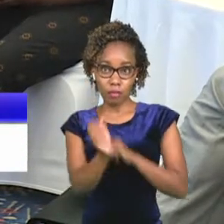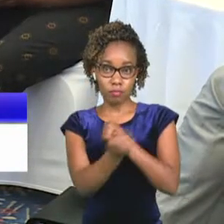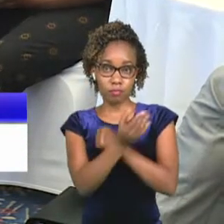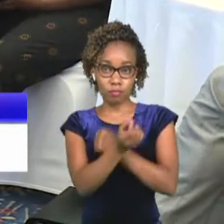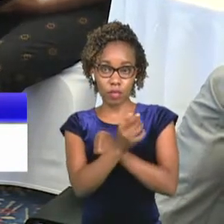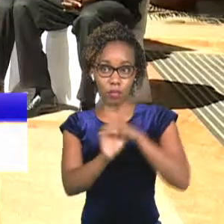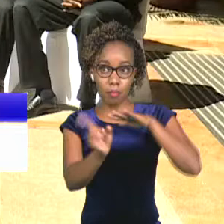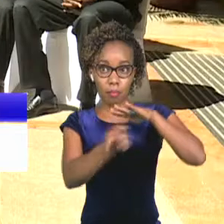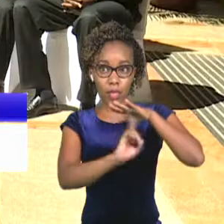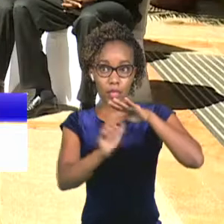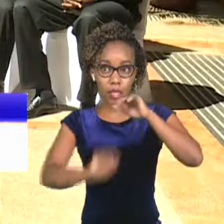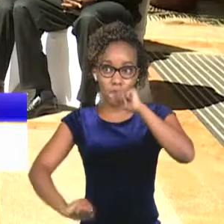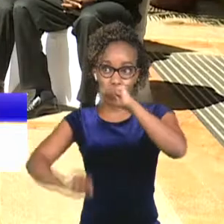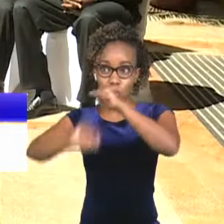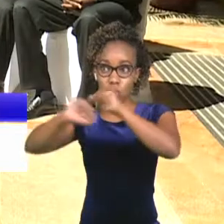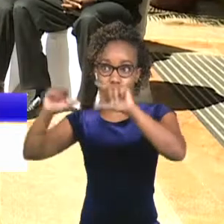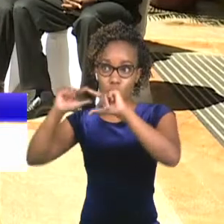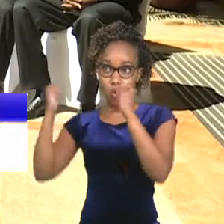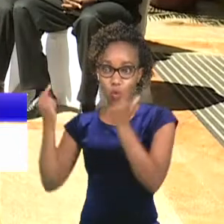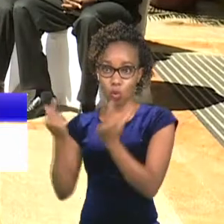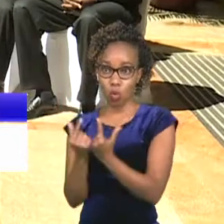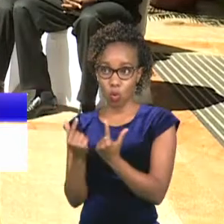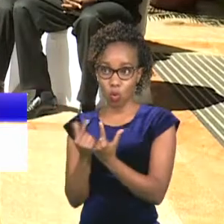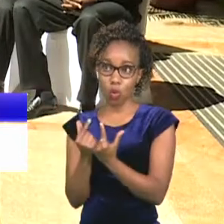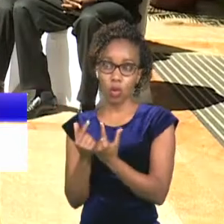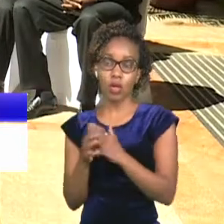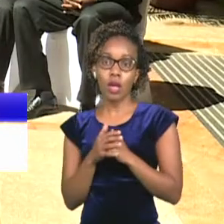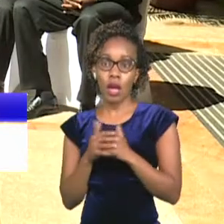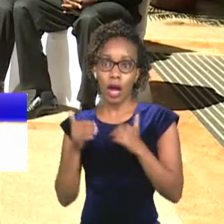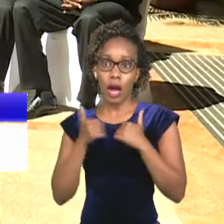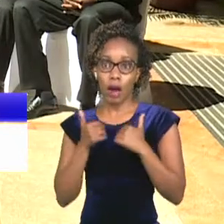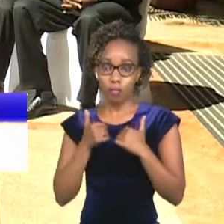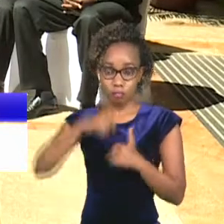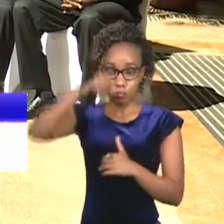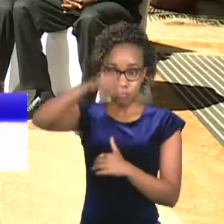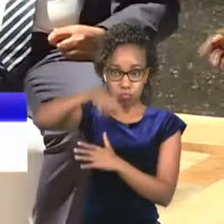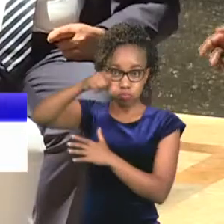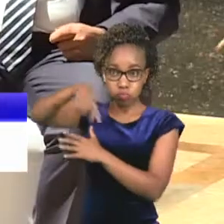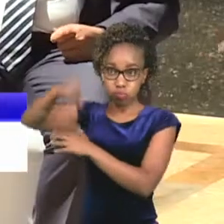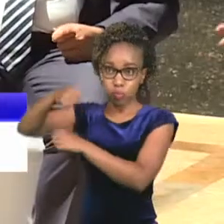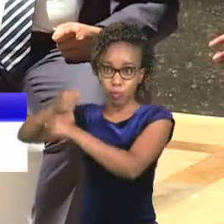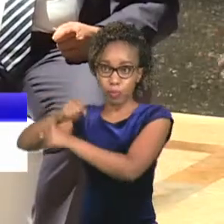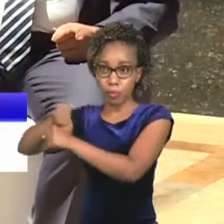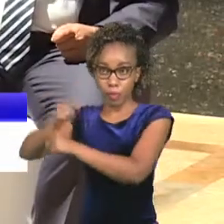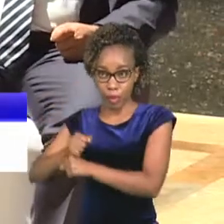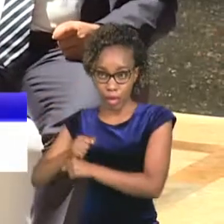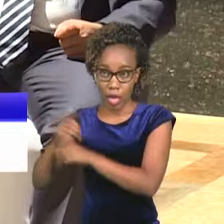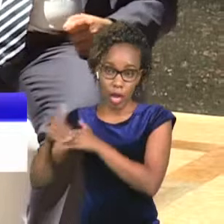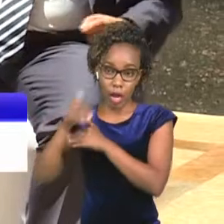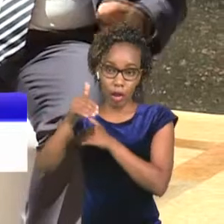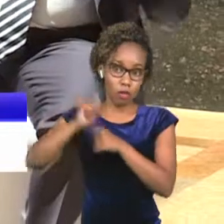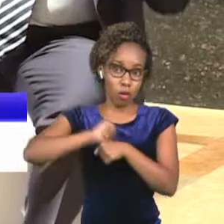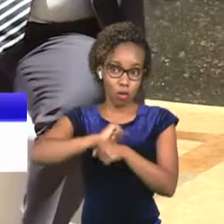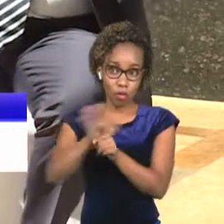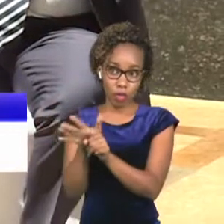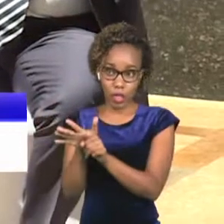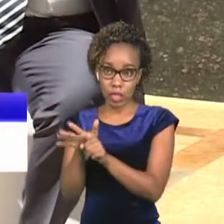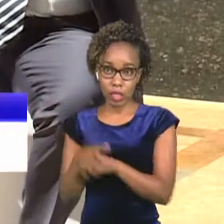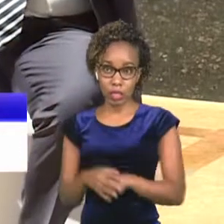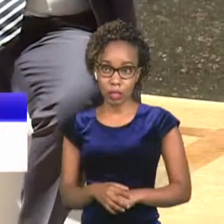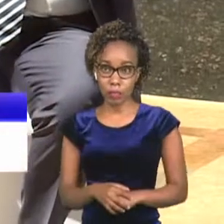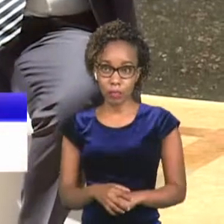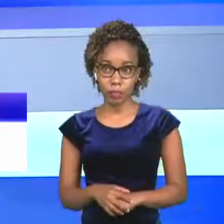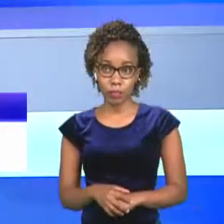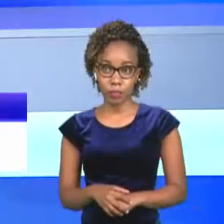keen on supporting groups to establish nurseries for commercial seedling production as post-COVID recovery measure.